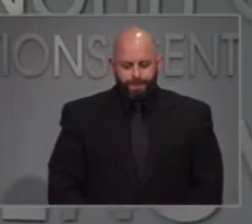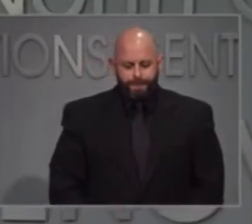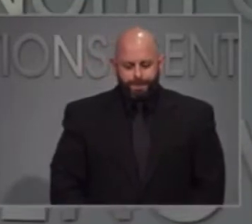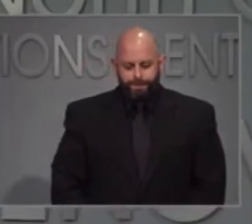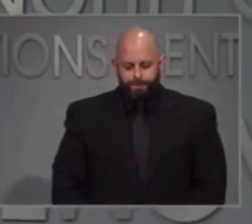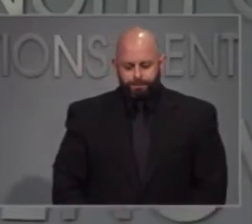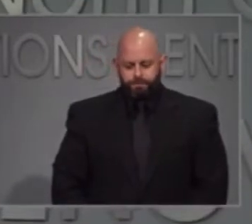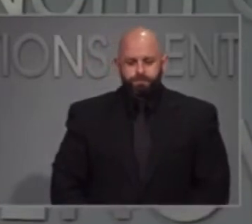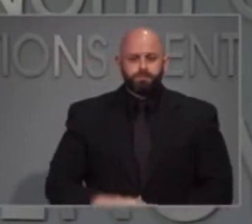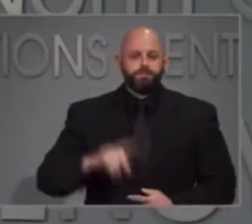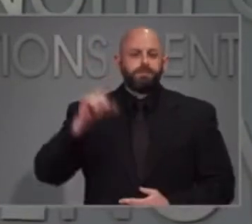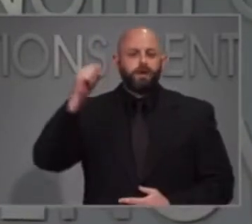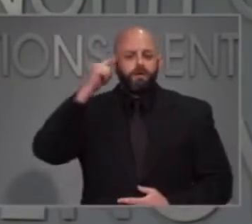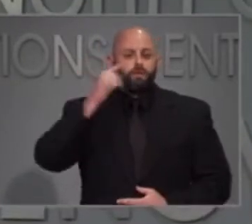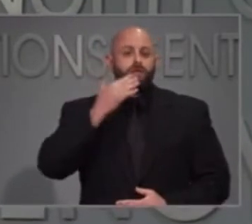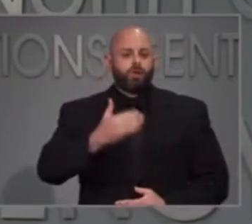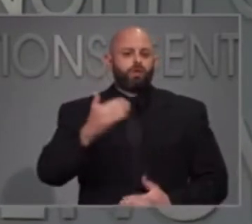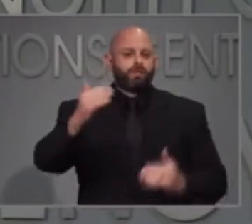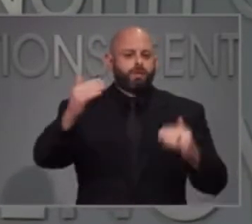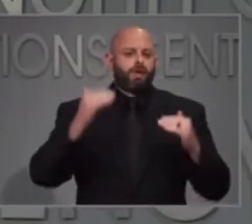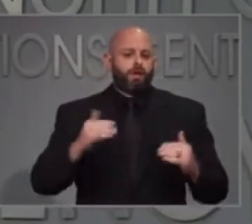Thank you. Next question, please.